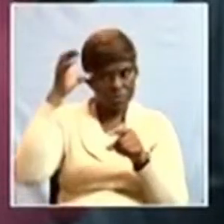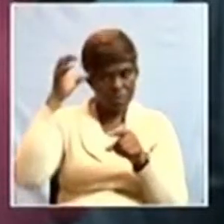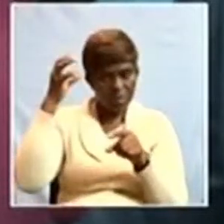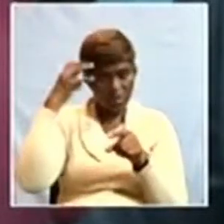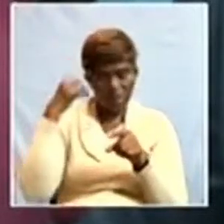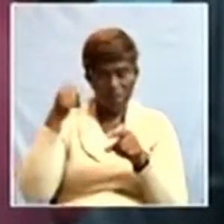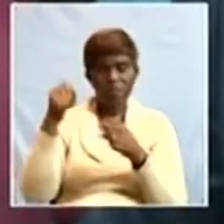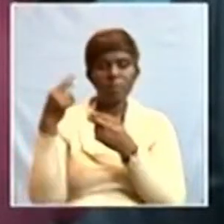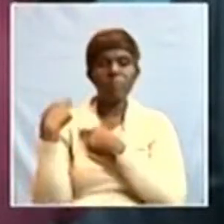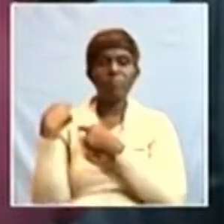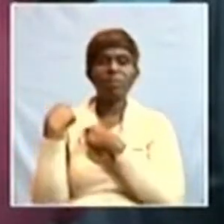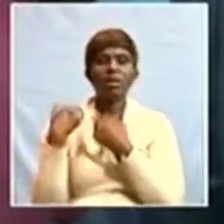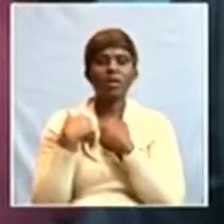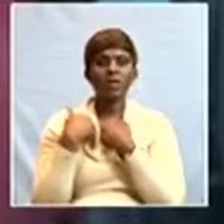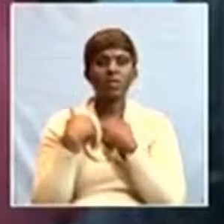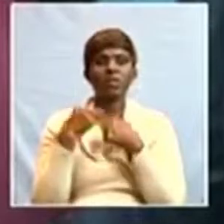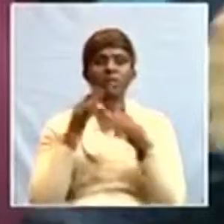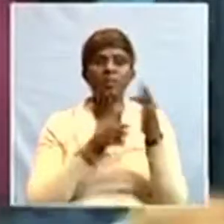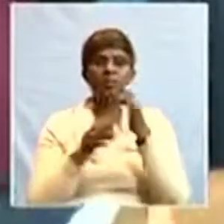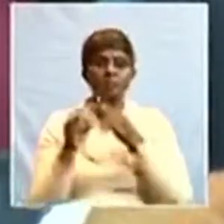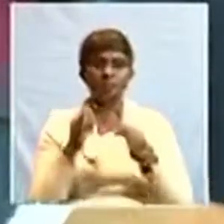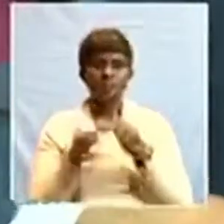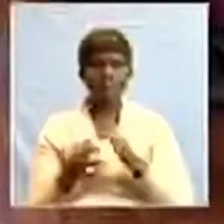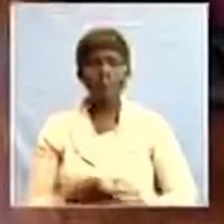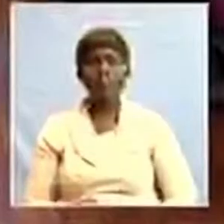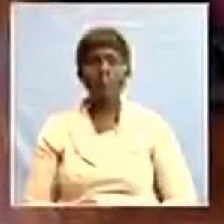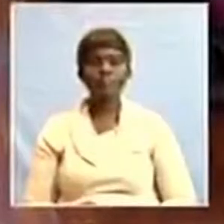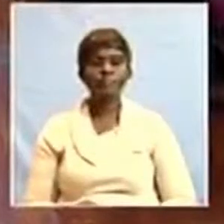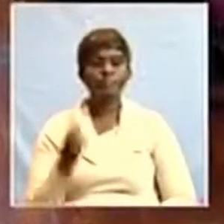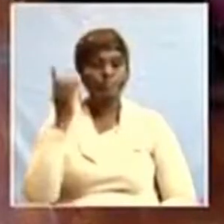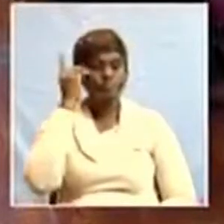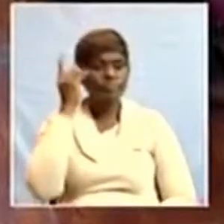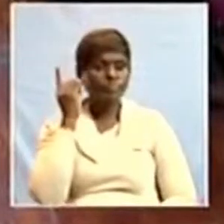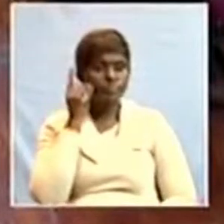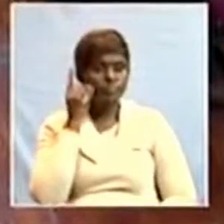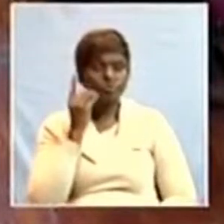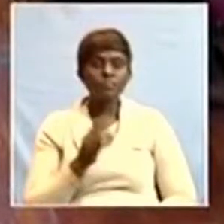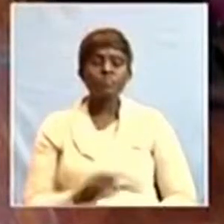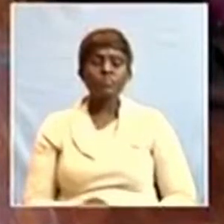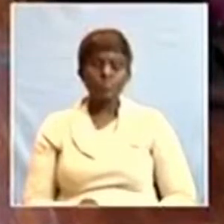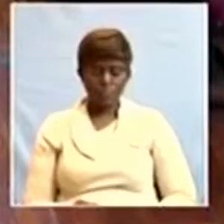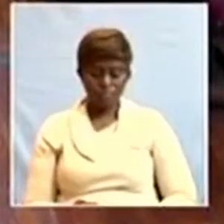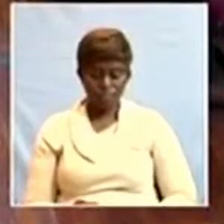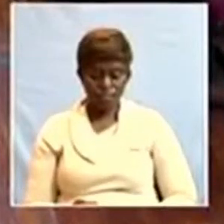take it up. I submit. Honorable Daka.